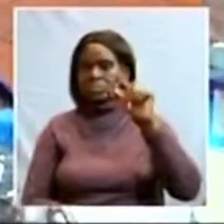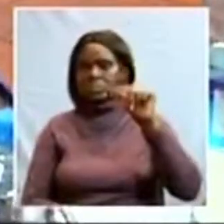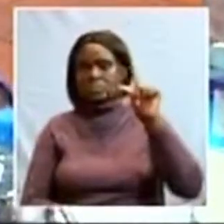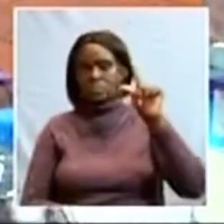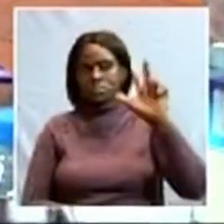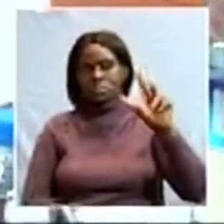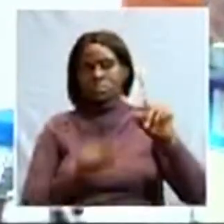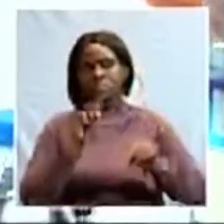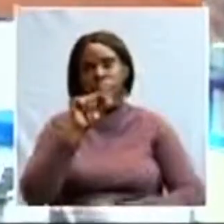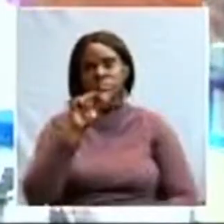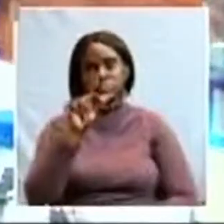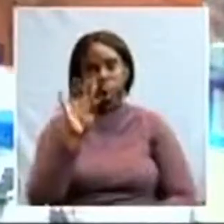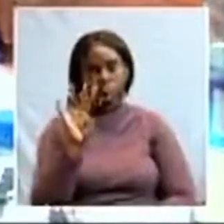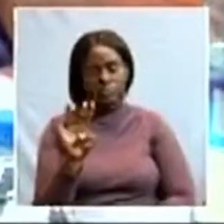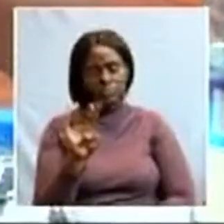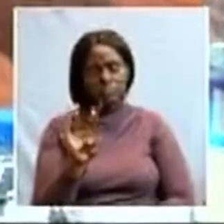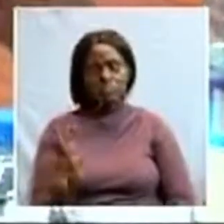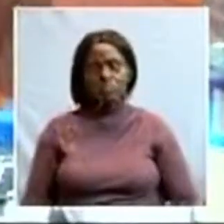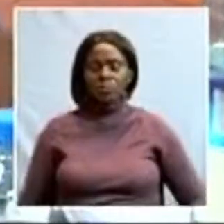2023-2024